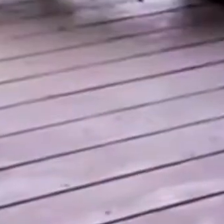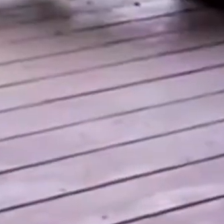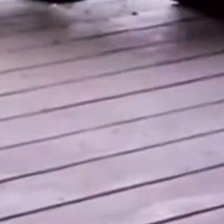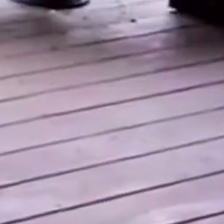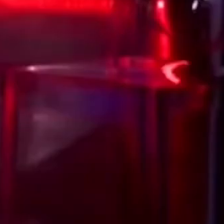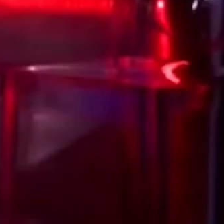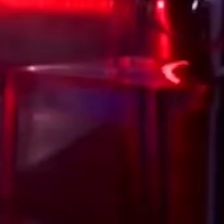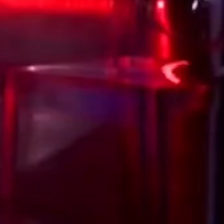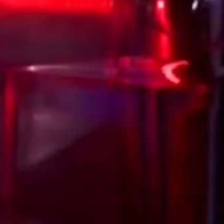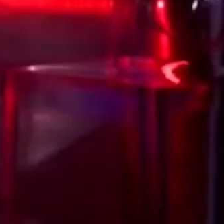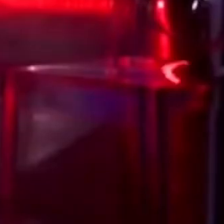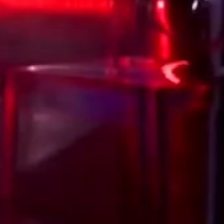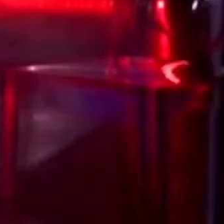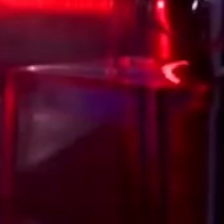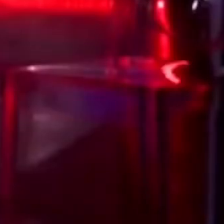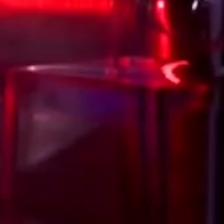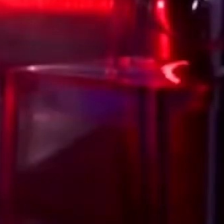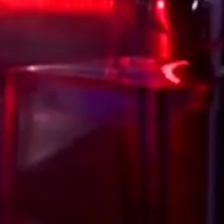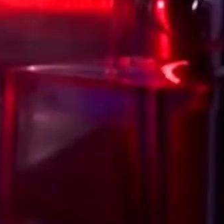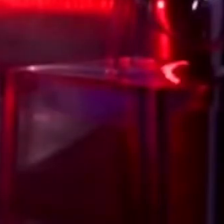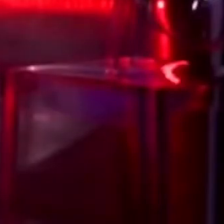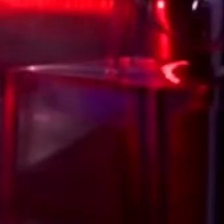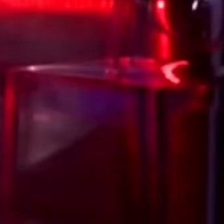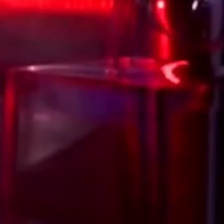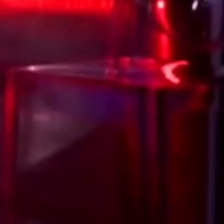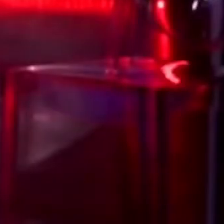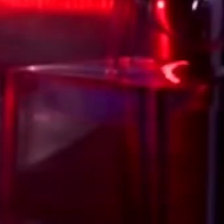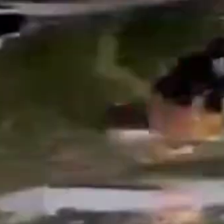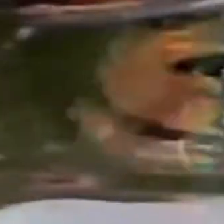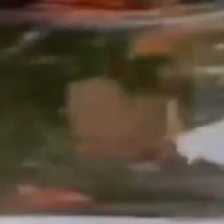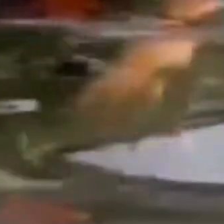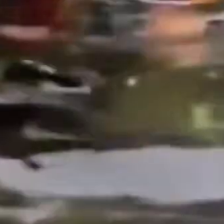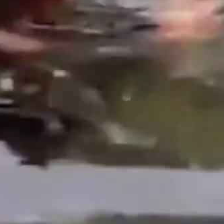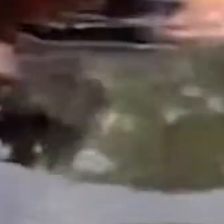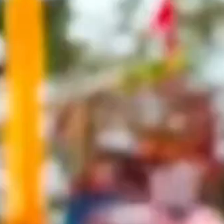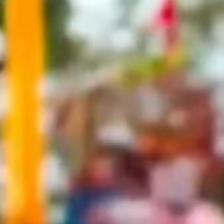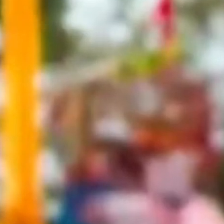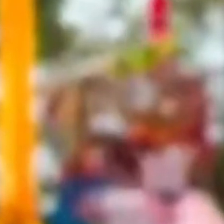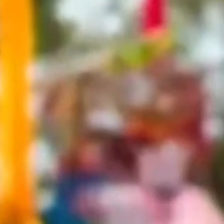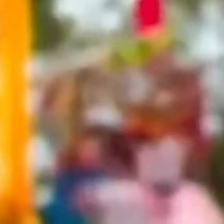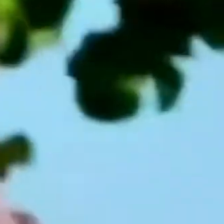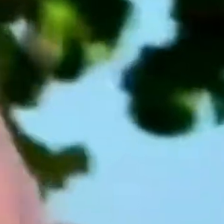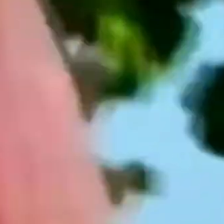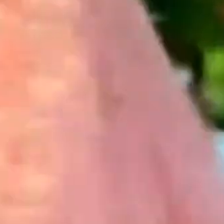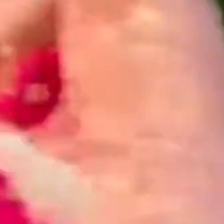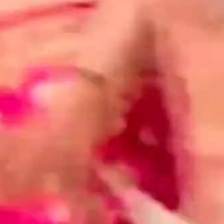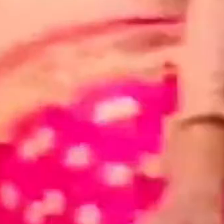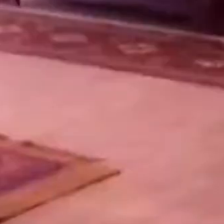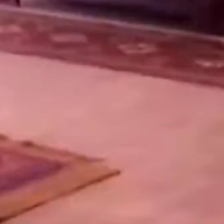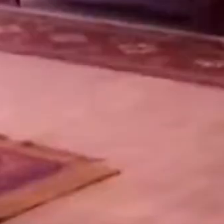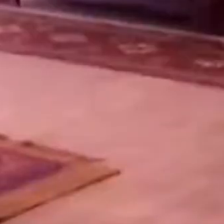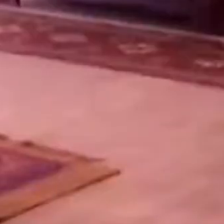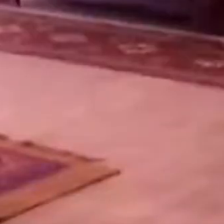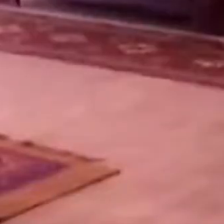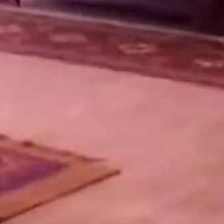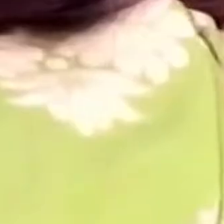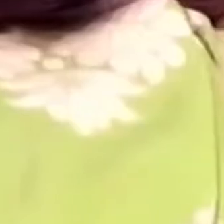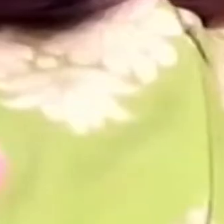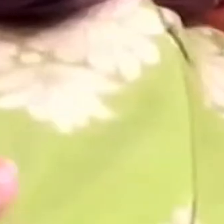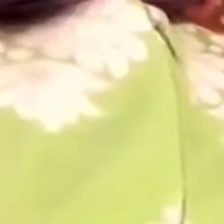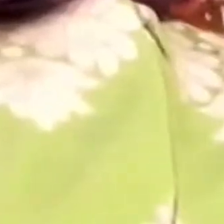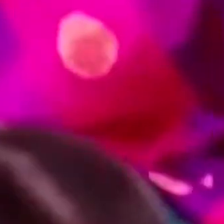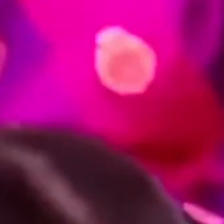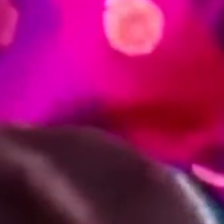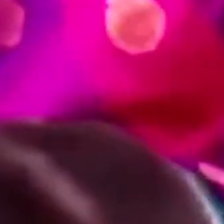lifestyle programming. I'm earning some cool husband points here. The best of Bollywood, including